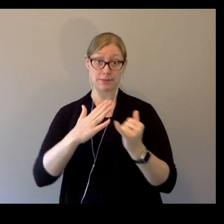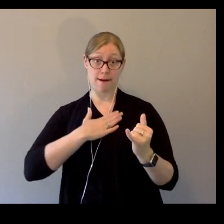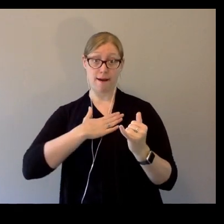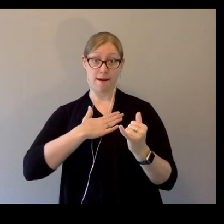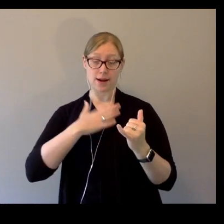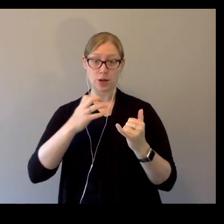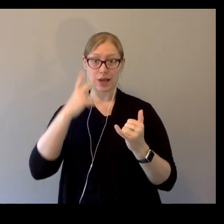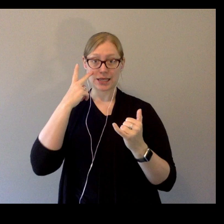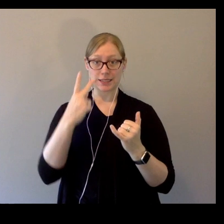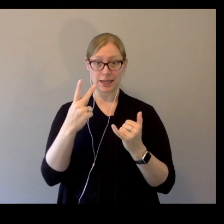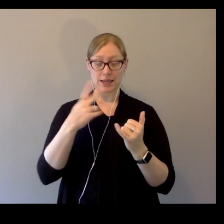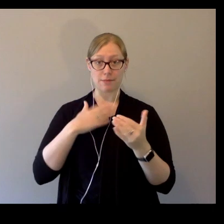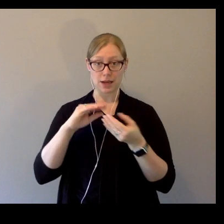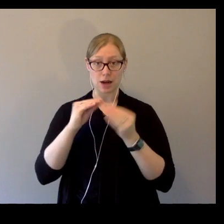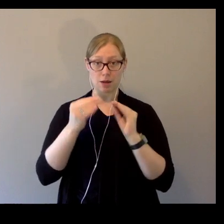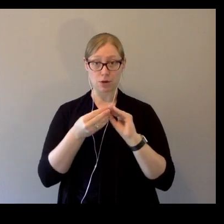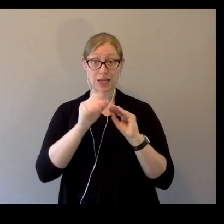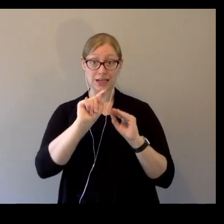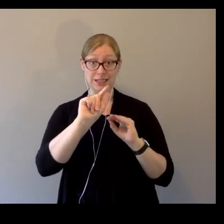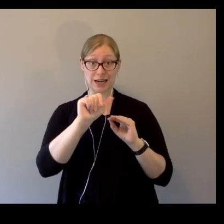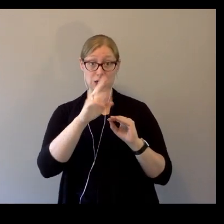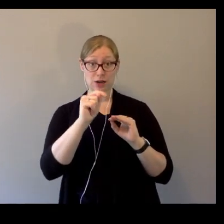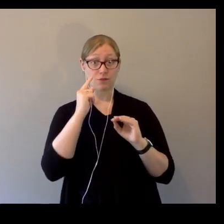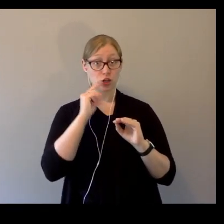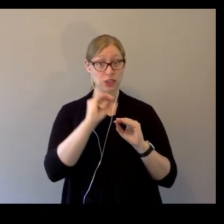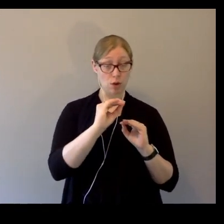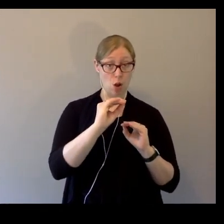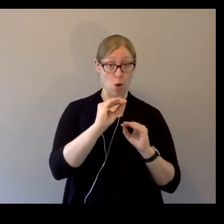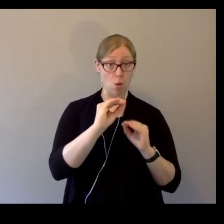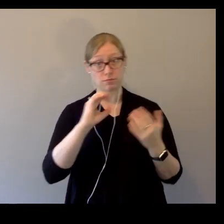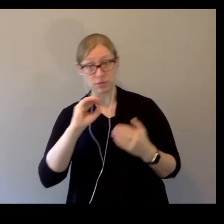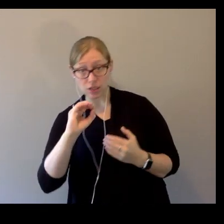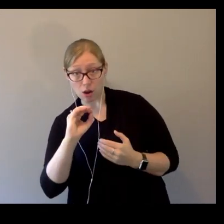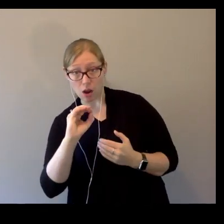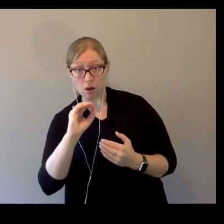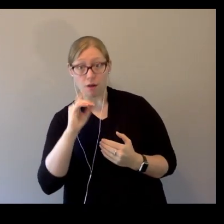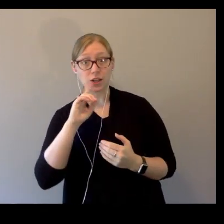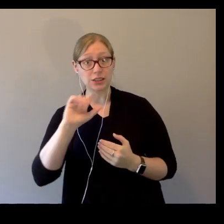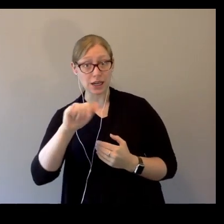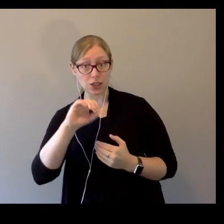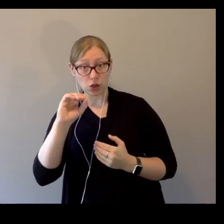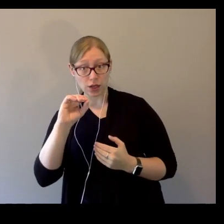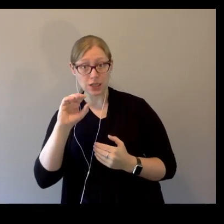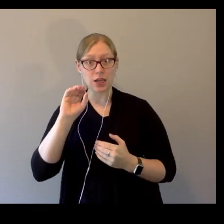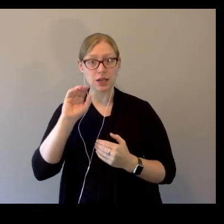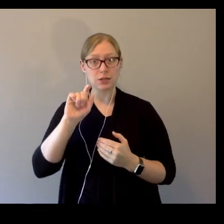my numbers were at the tangent of 0 was 0, the tangent of 10 degrees was